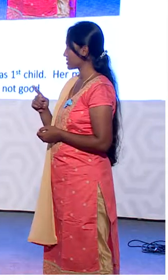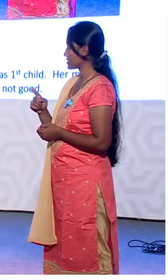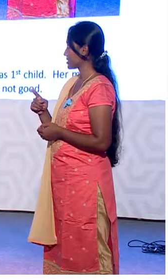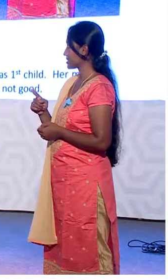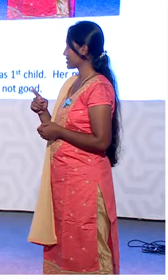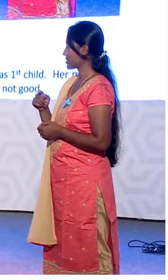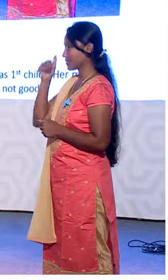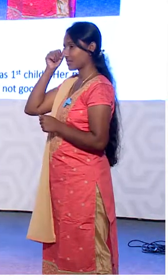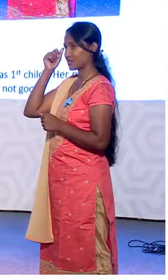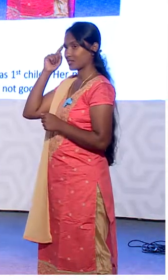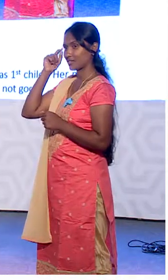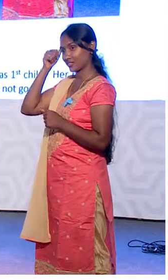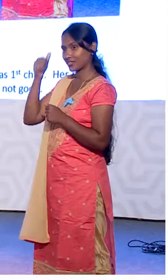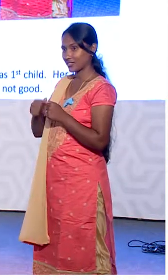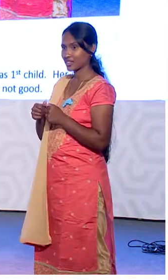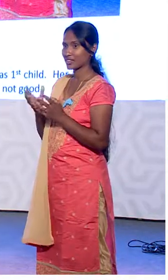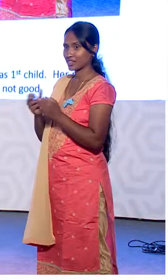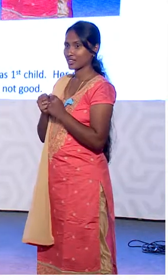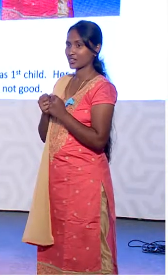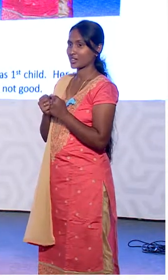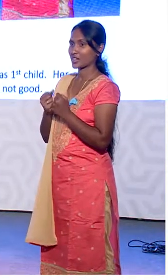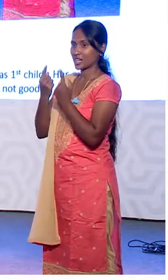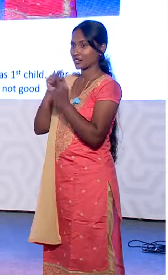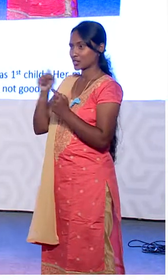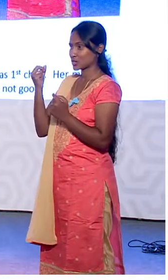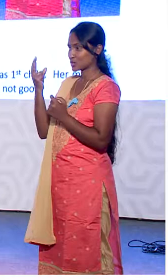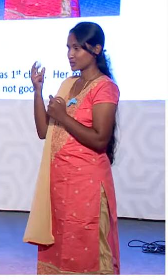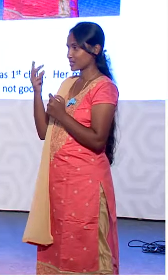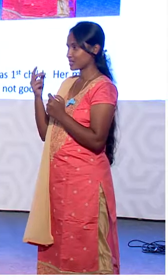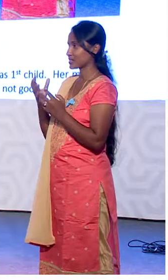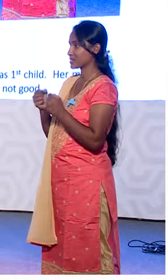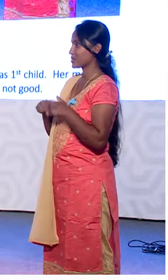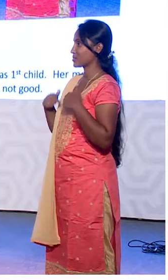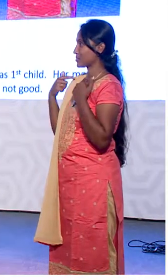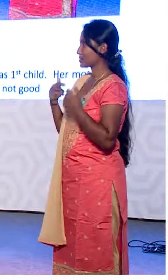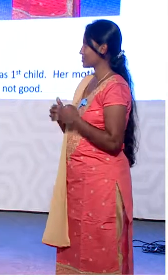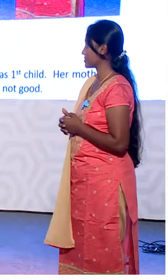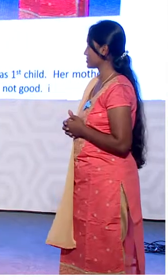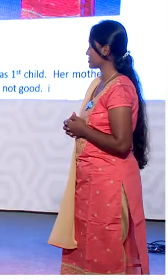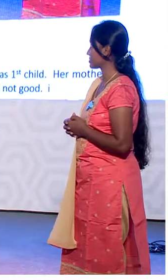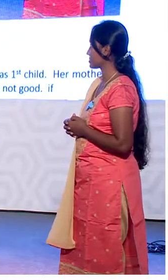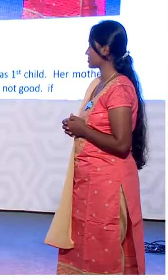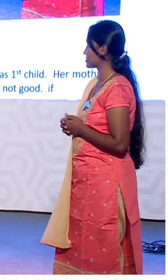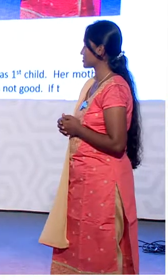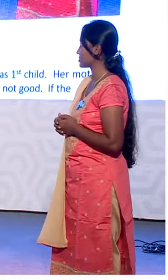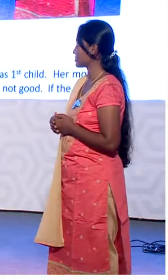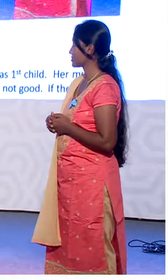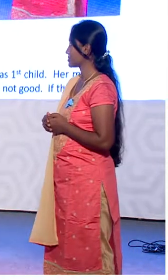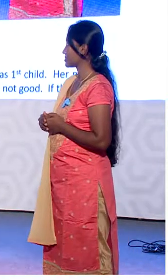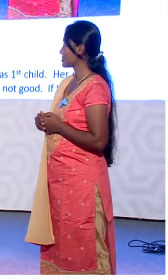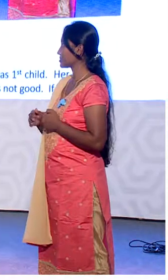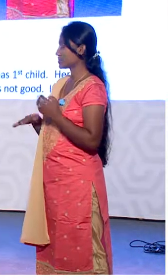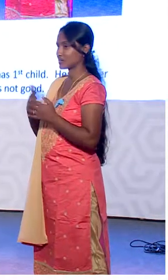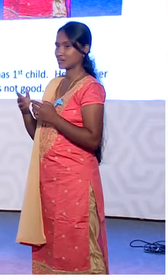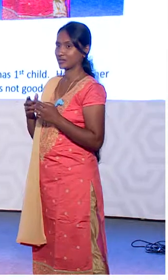be getting married at the age of 11 and 12 and bringing a dowry. And they said, oh, she's not going to bring a